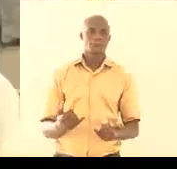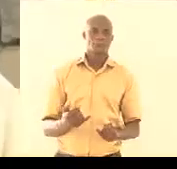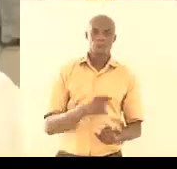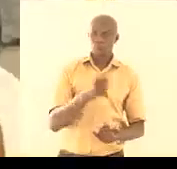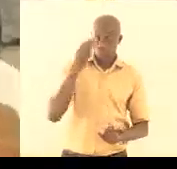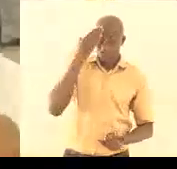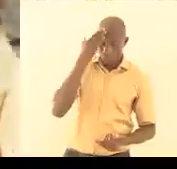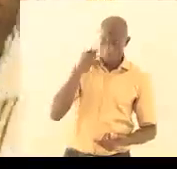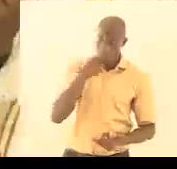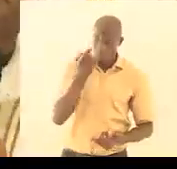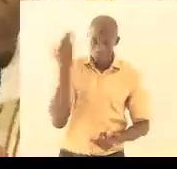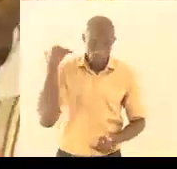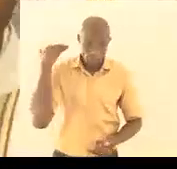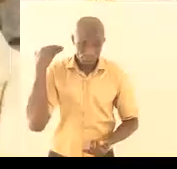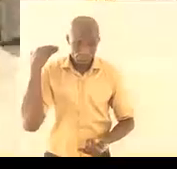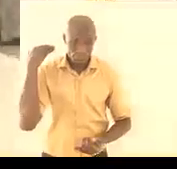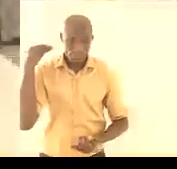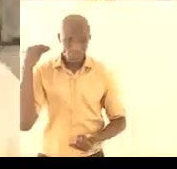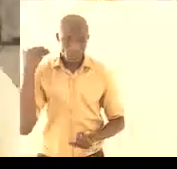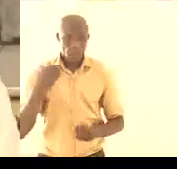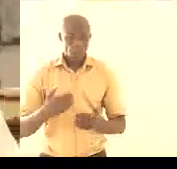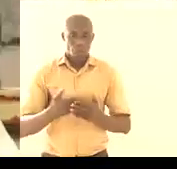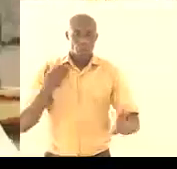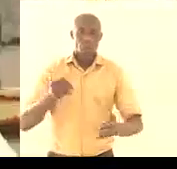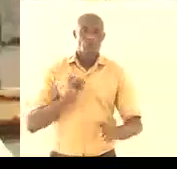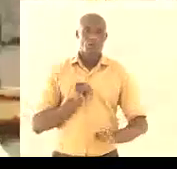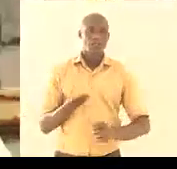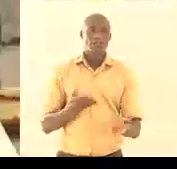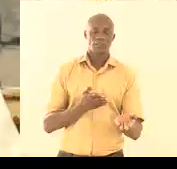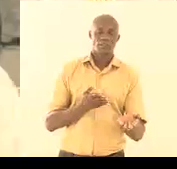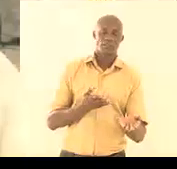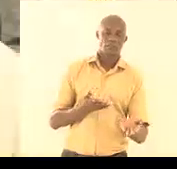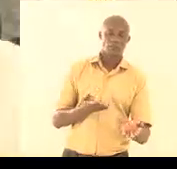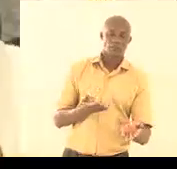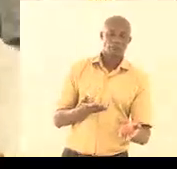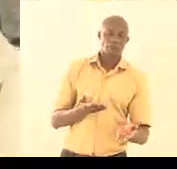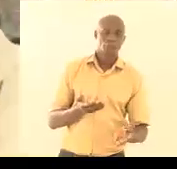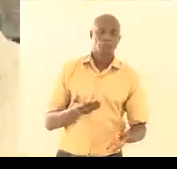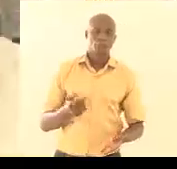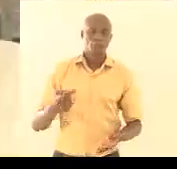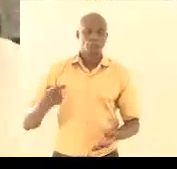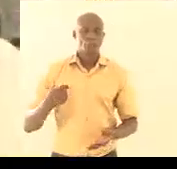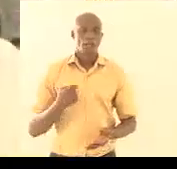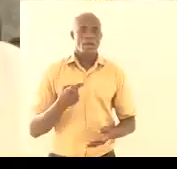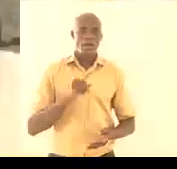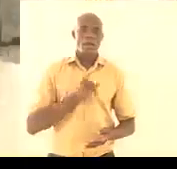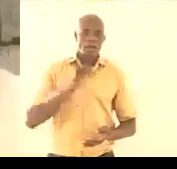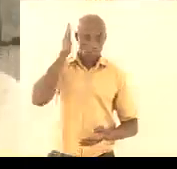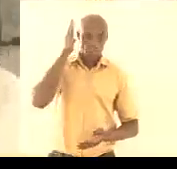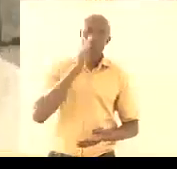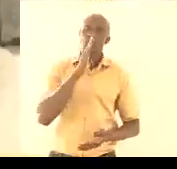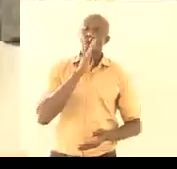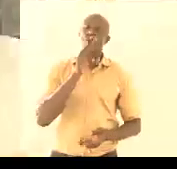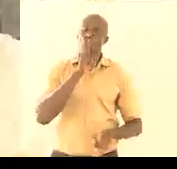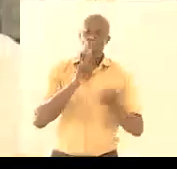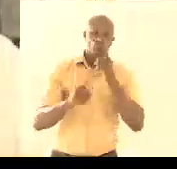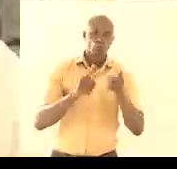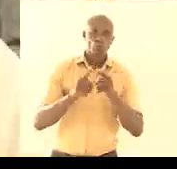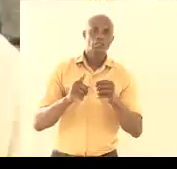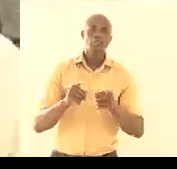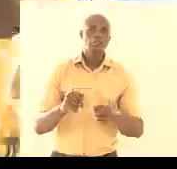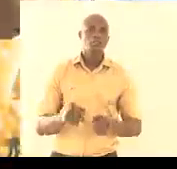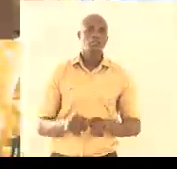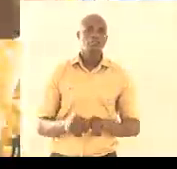You know, I said to you guys that before me, I check out of this world, I'll be talking like this. You'll be seeing a halo around my